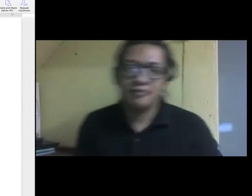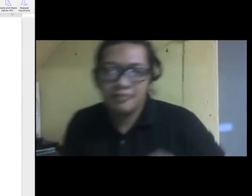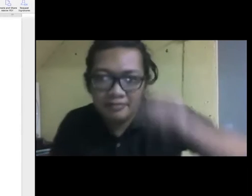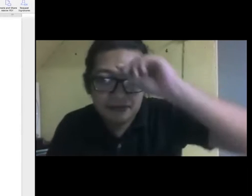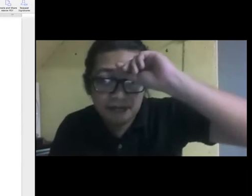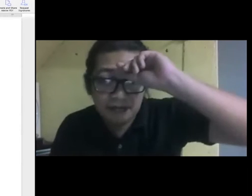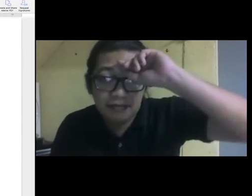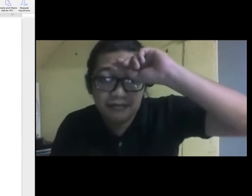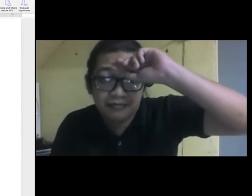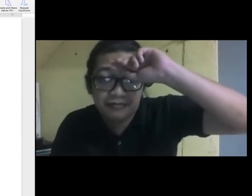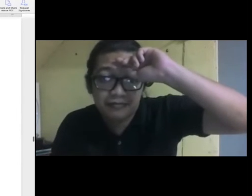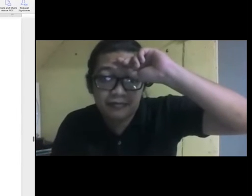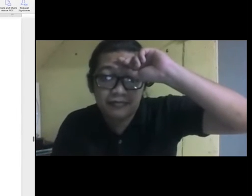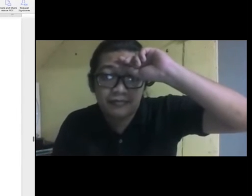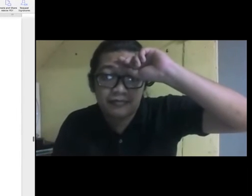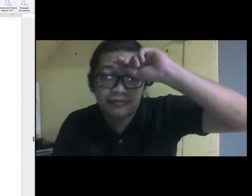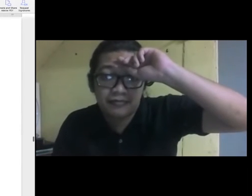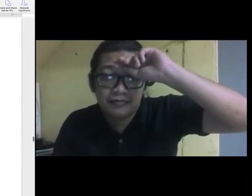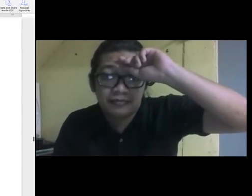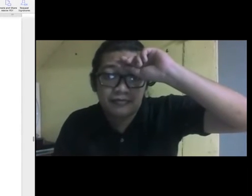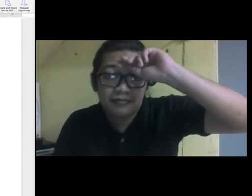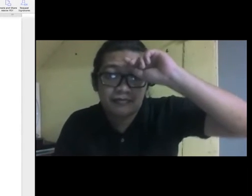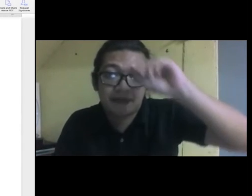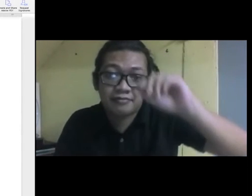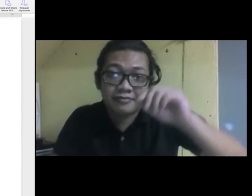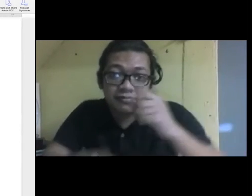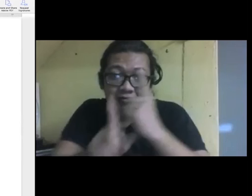this, that. Okay.